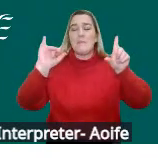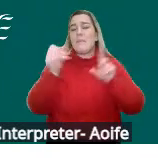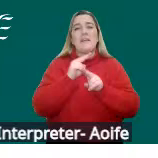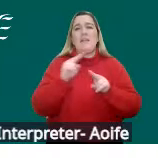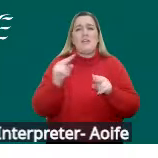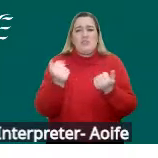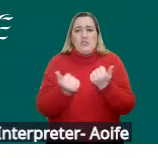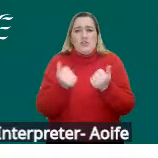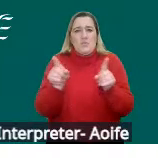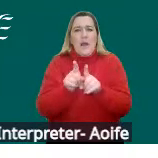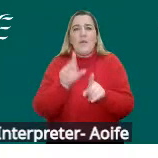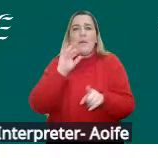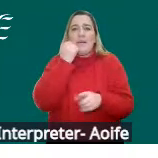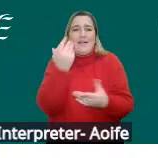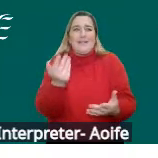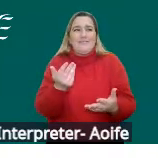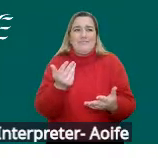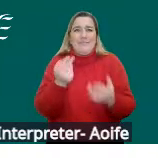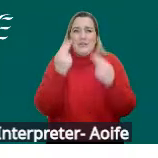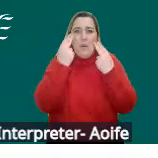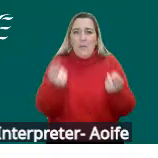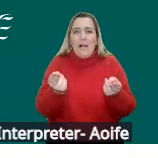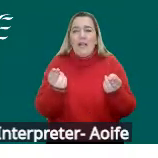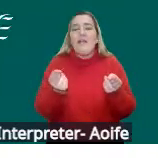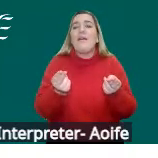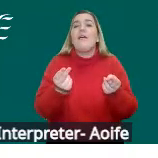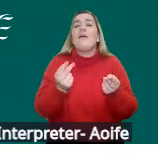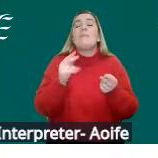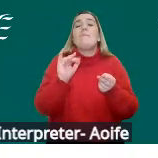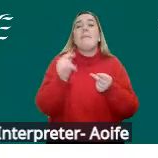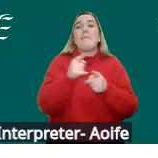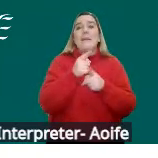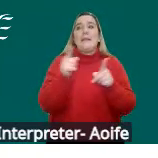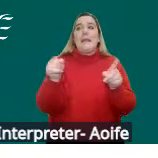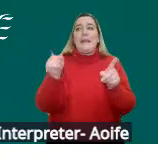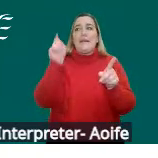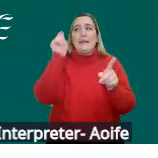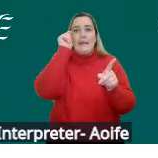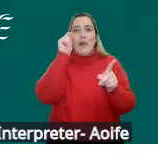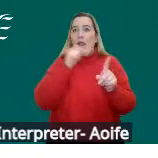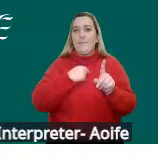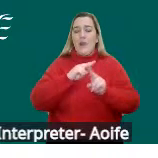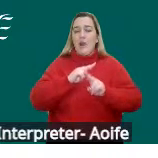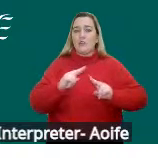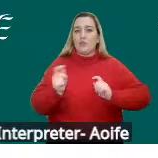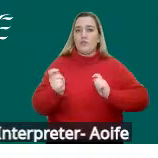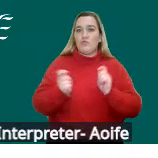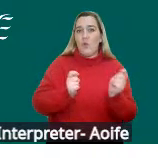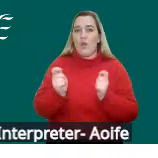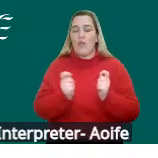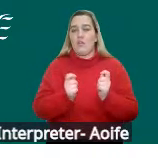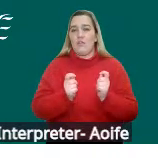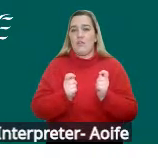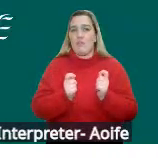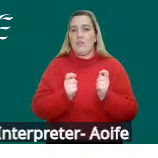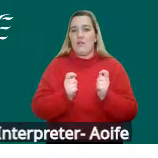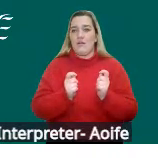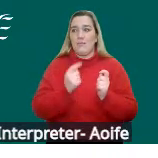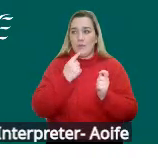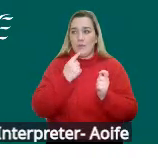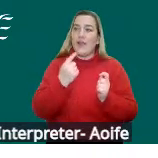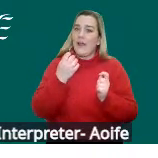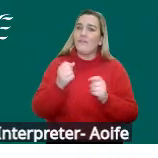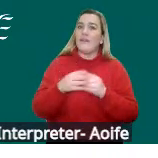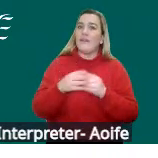common thought that people can have is that I'm out of control. And I suppose we need to remember there are things I can do to take back